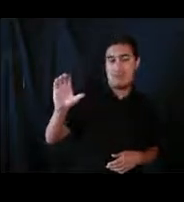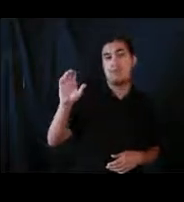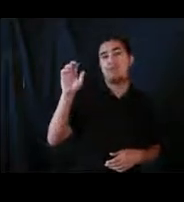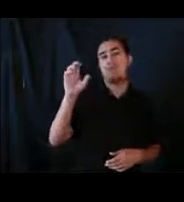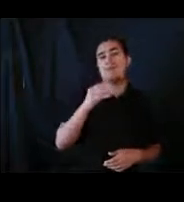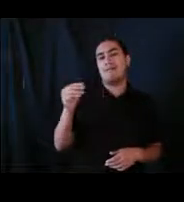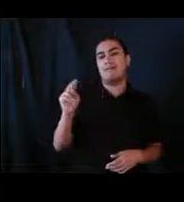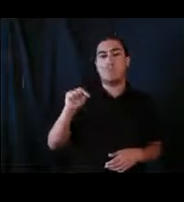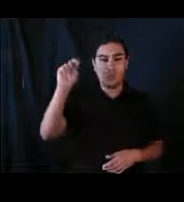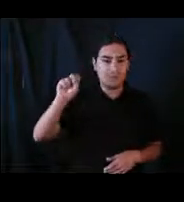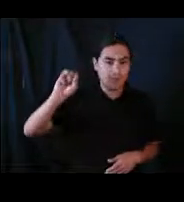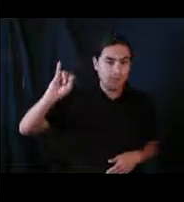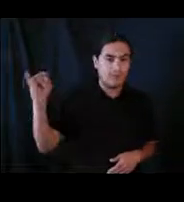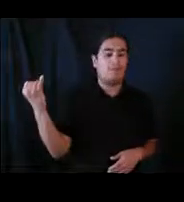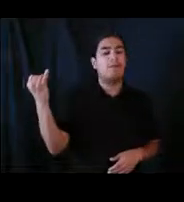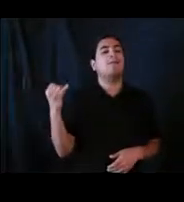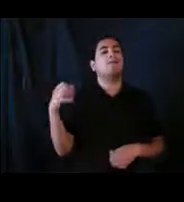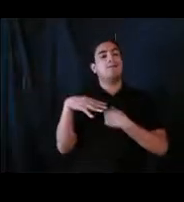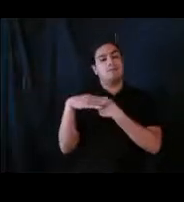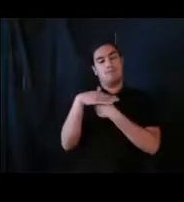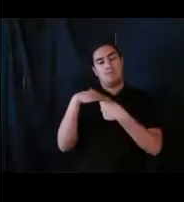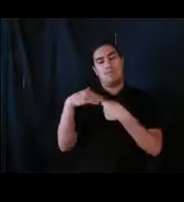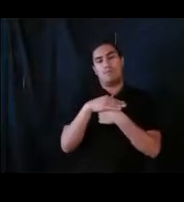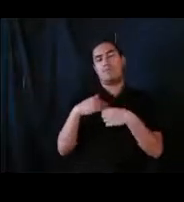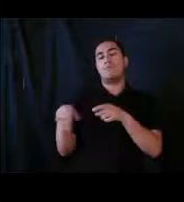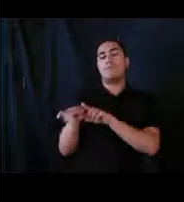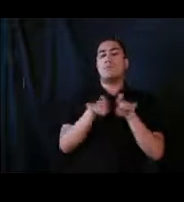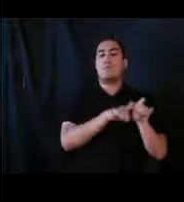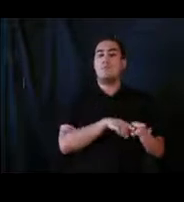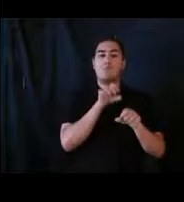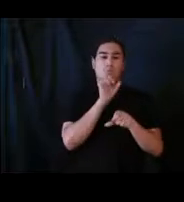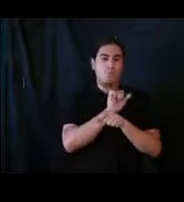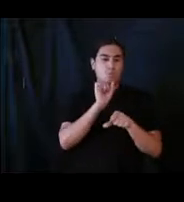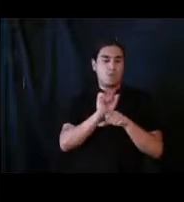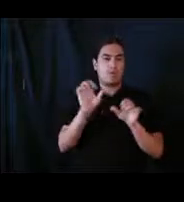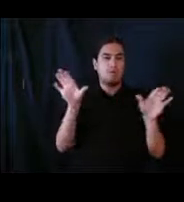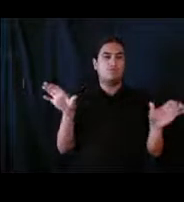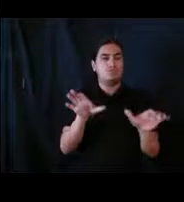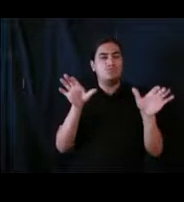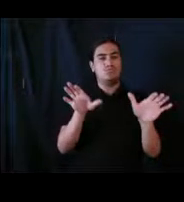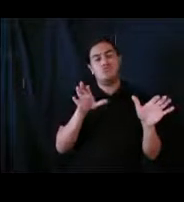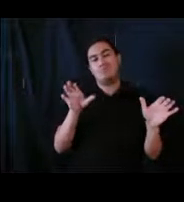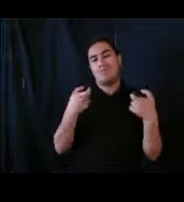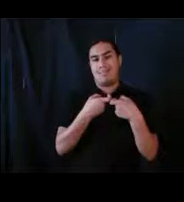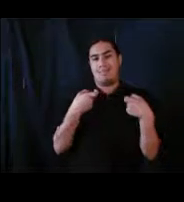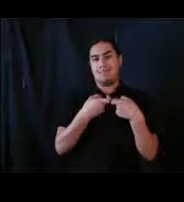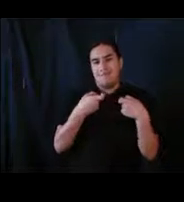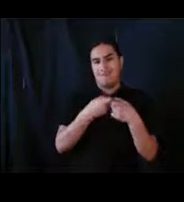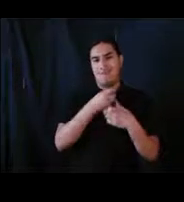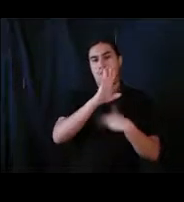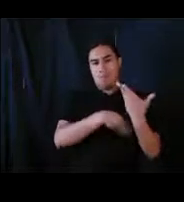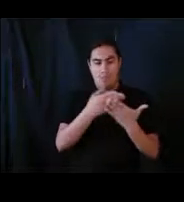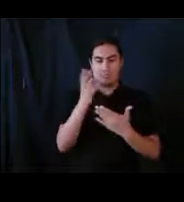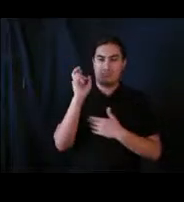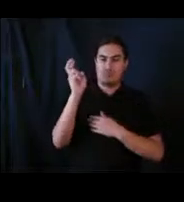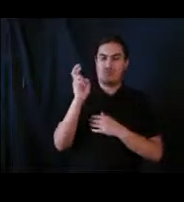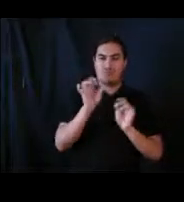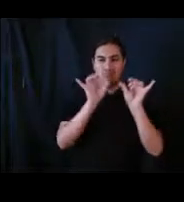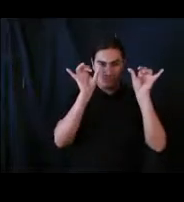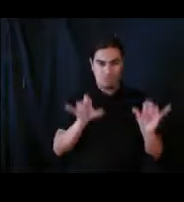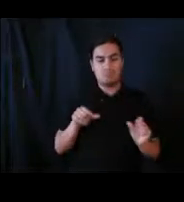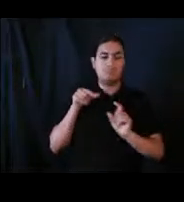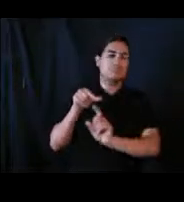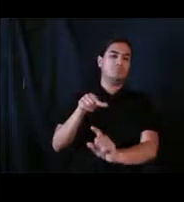north san jose the region is also also is working to electrify public transportation infrastructure into advanced investments in